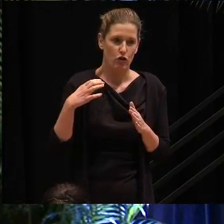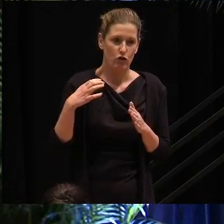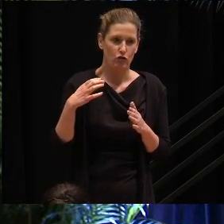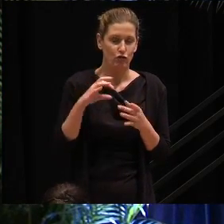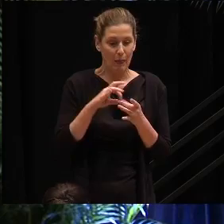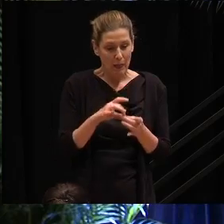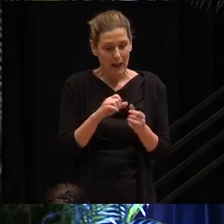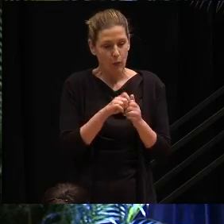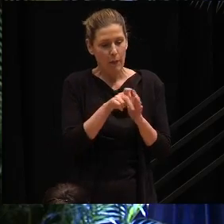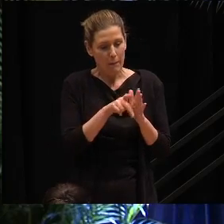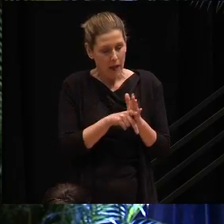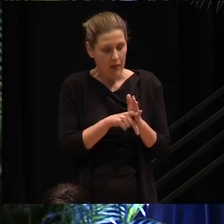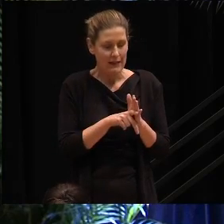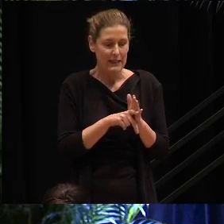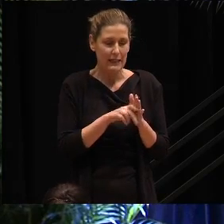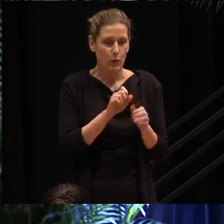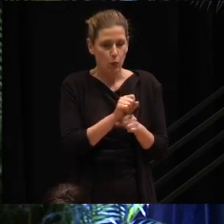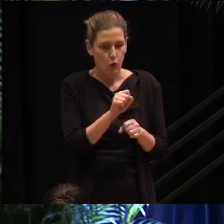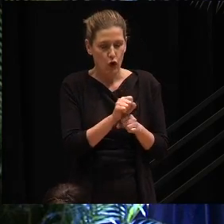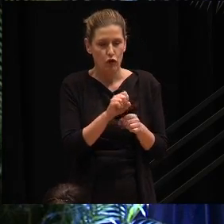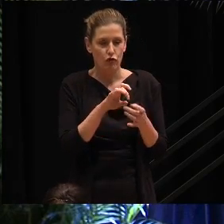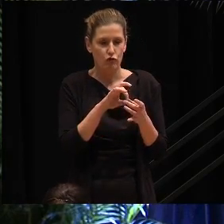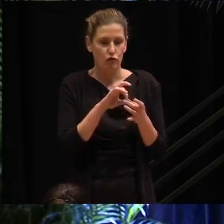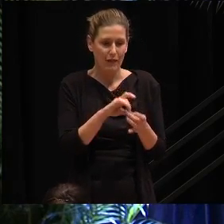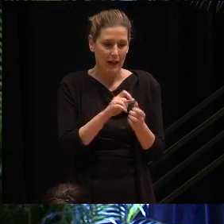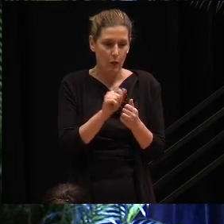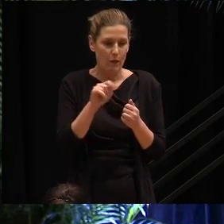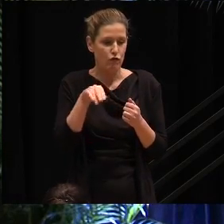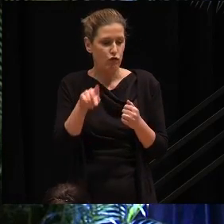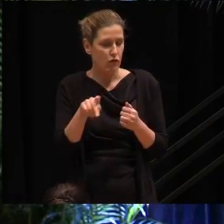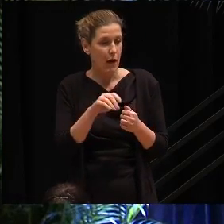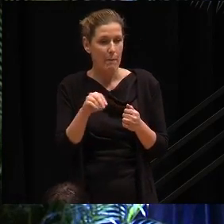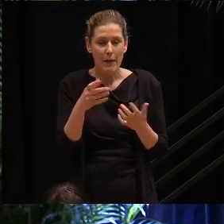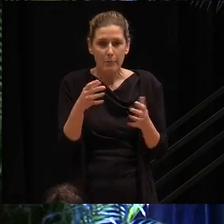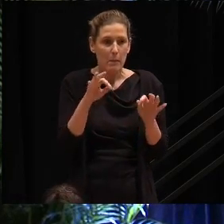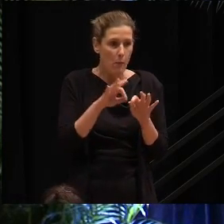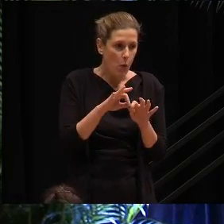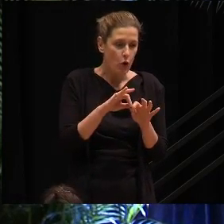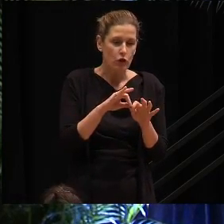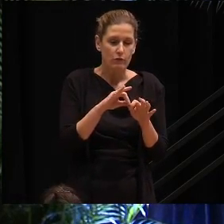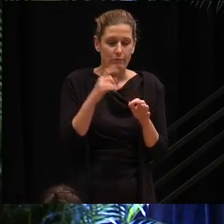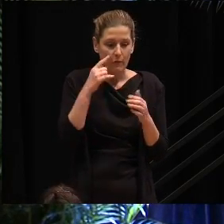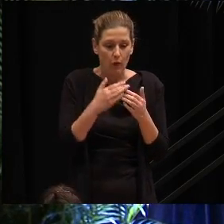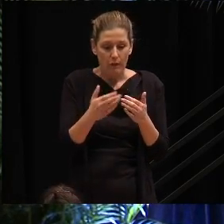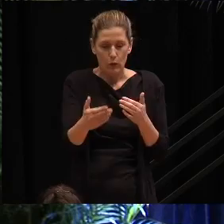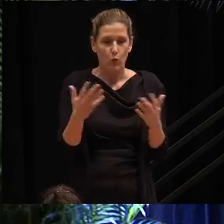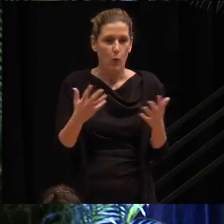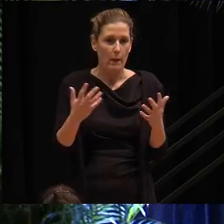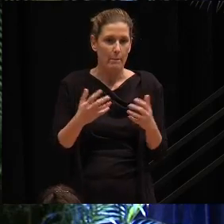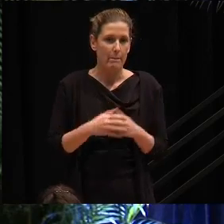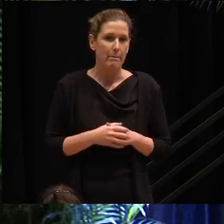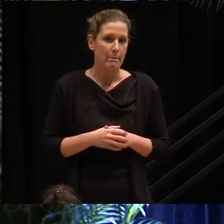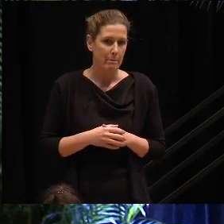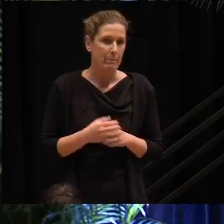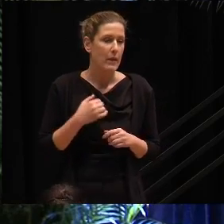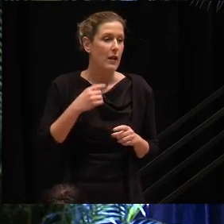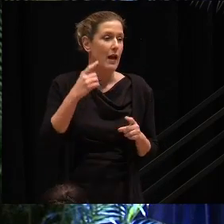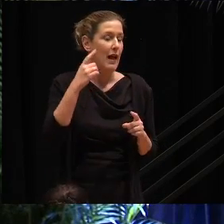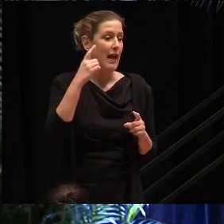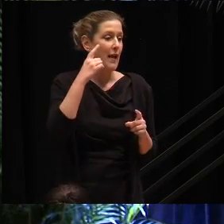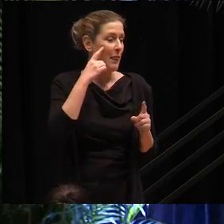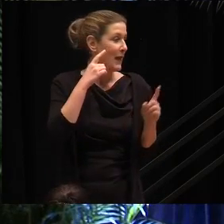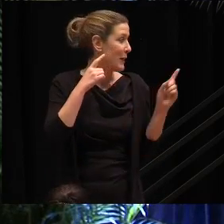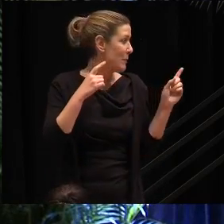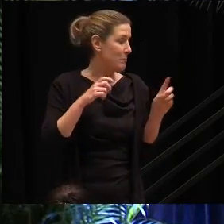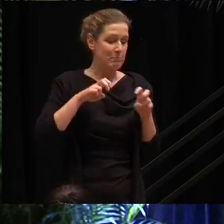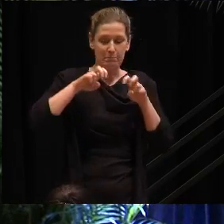policy efforts that President Trump is putting forward and what significance they hold moving forward. Well, I think putting Gabrielle and I